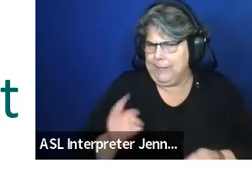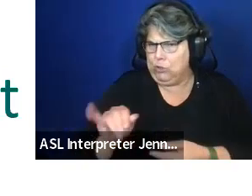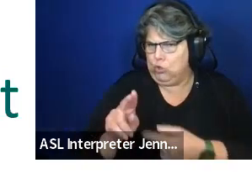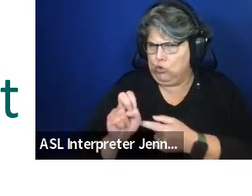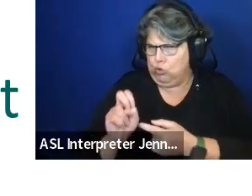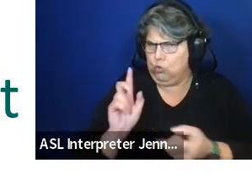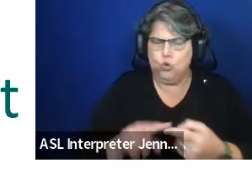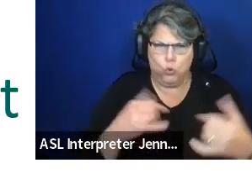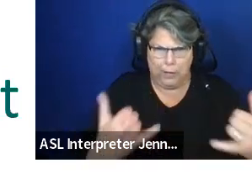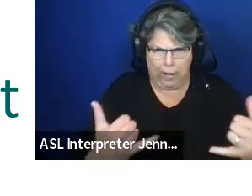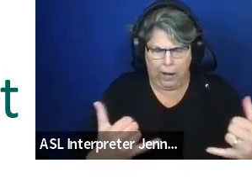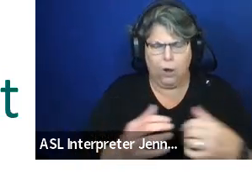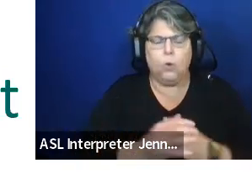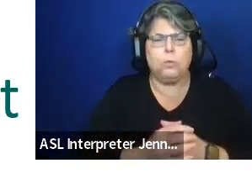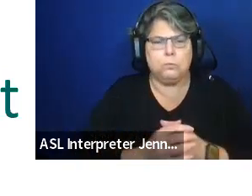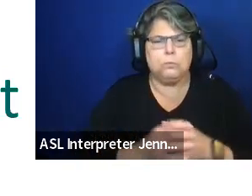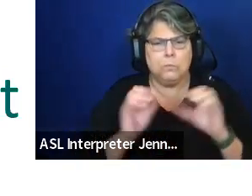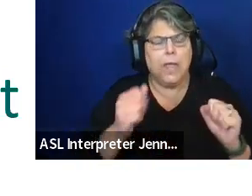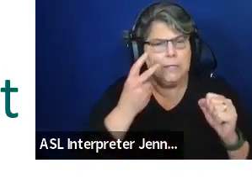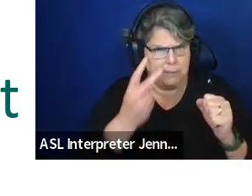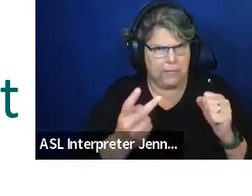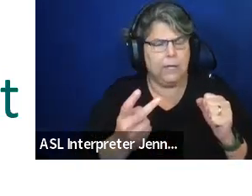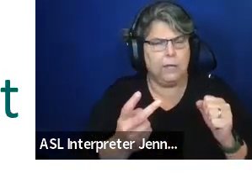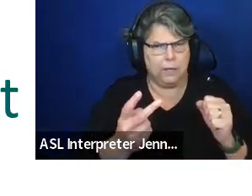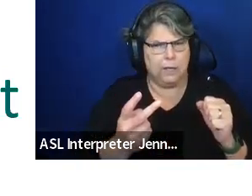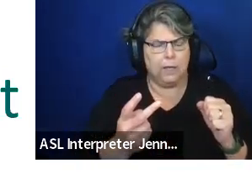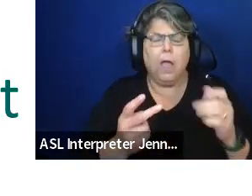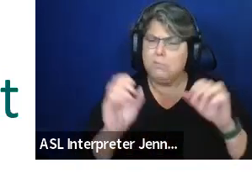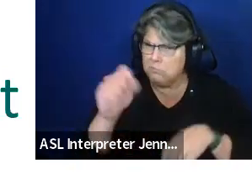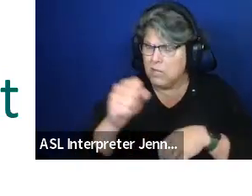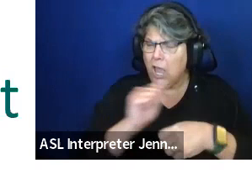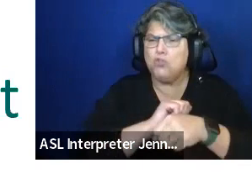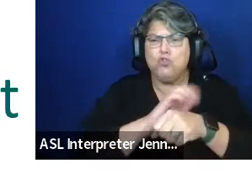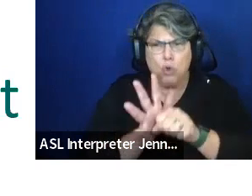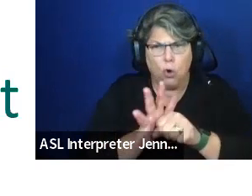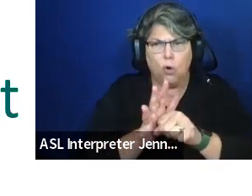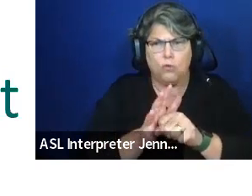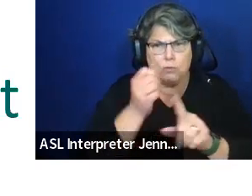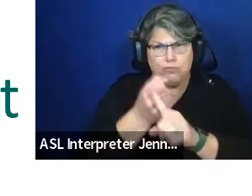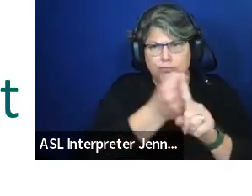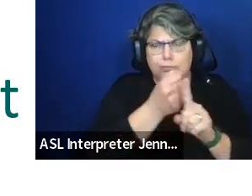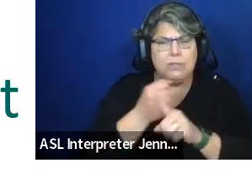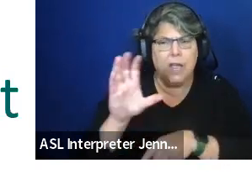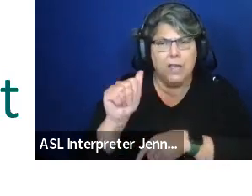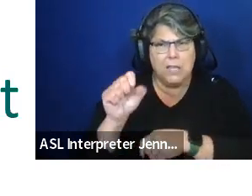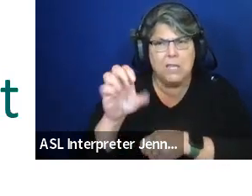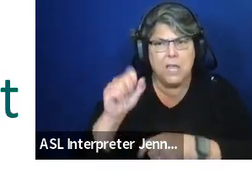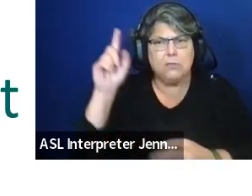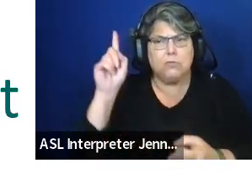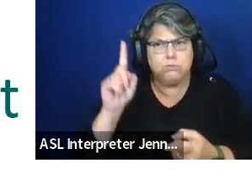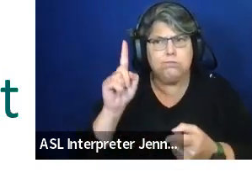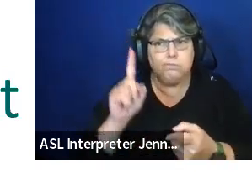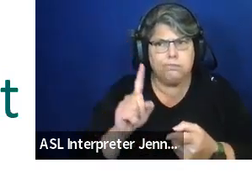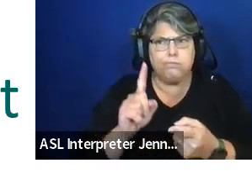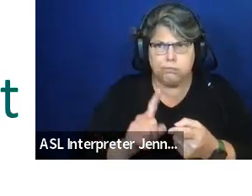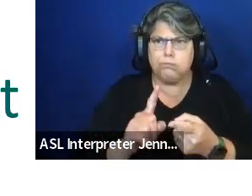present, we can see that though cases have decreased, as Dr. Mase mentioned, to the lowest levels that